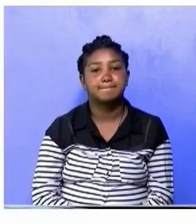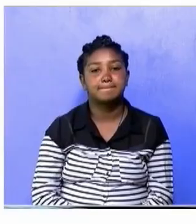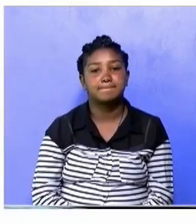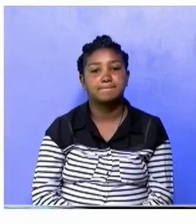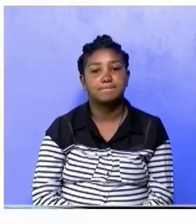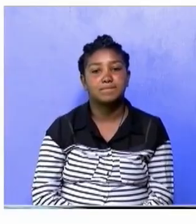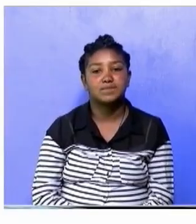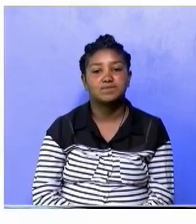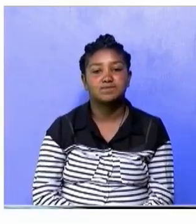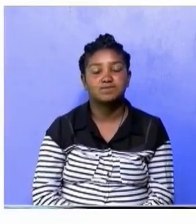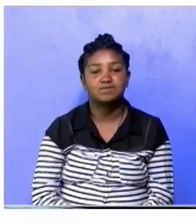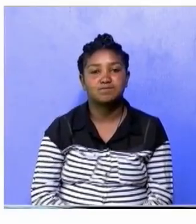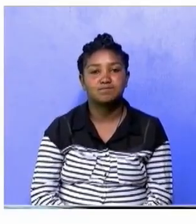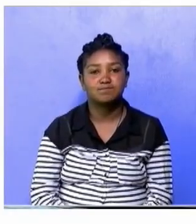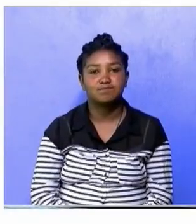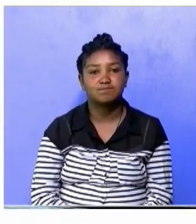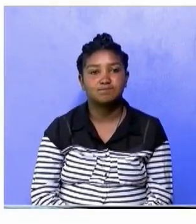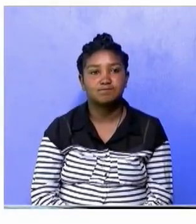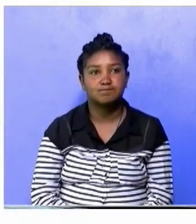I